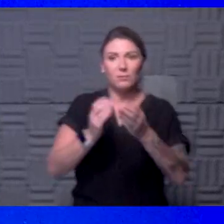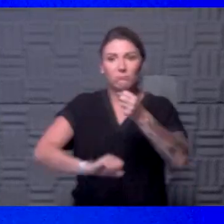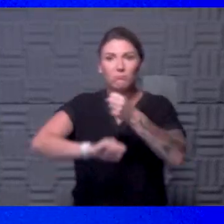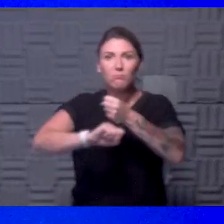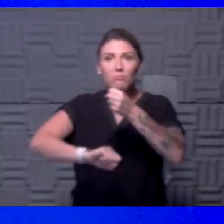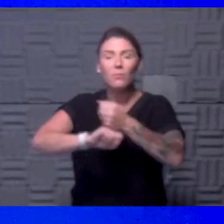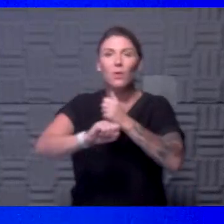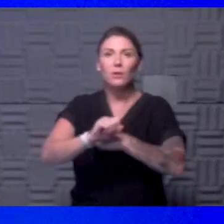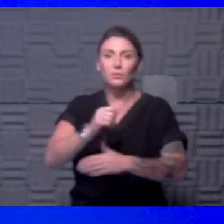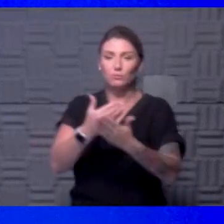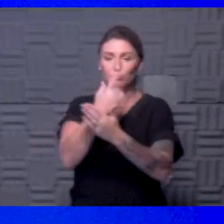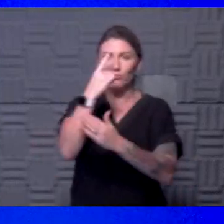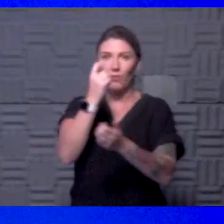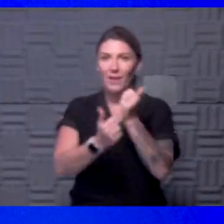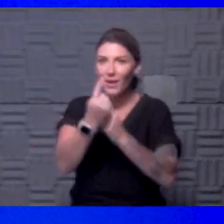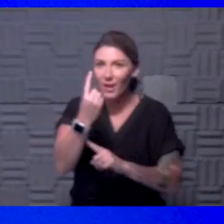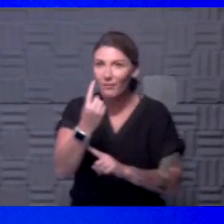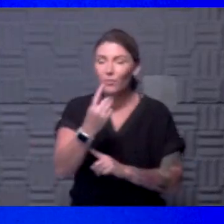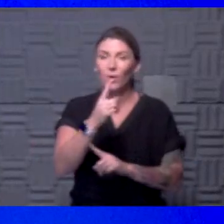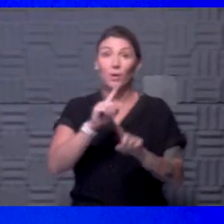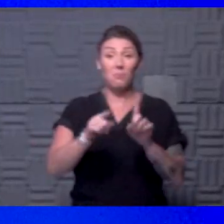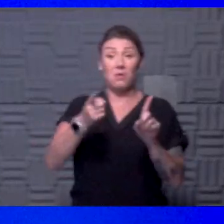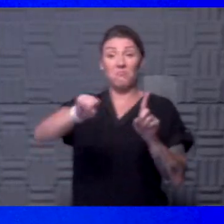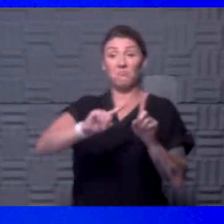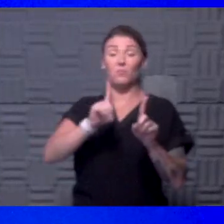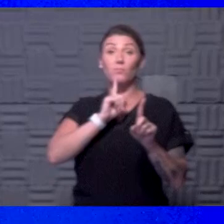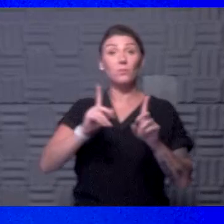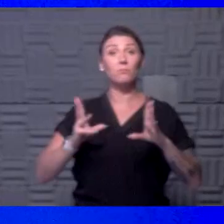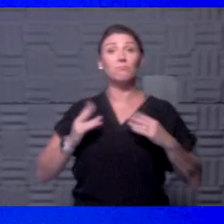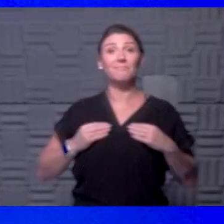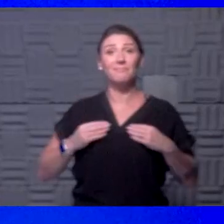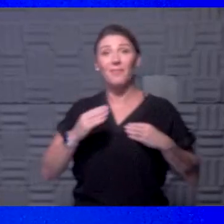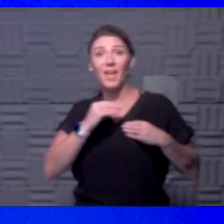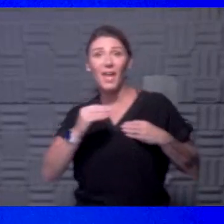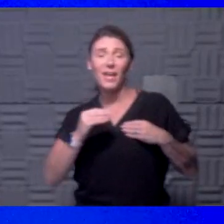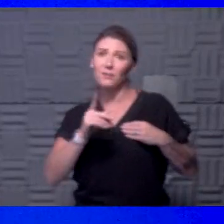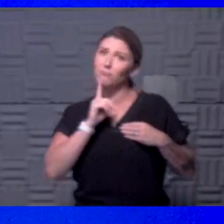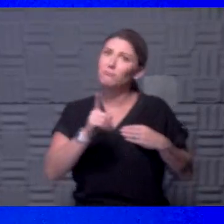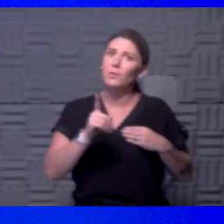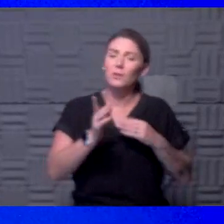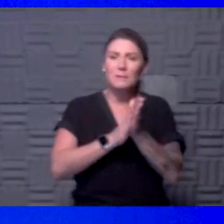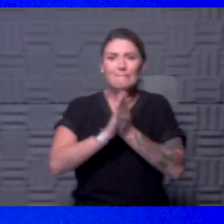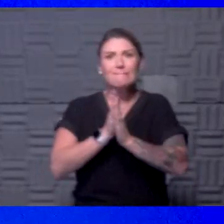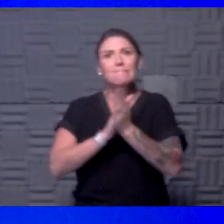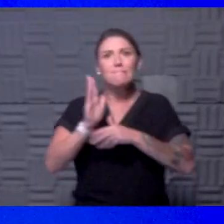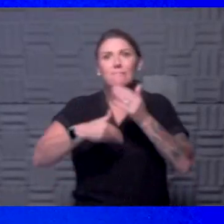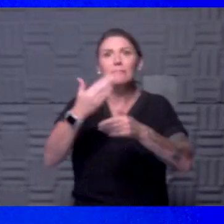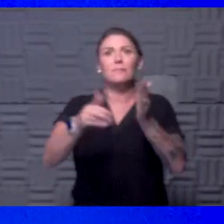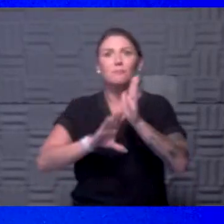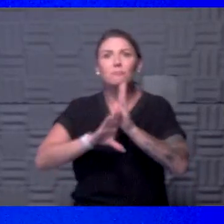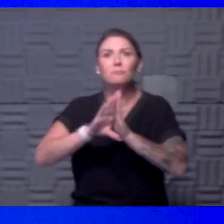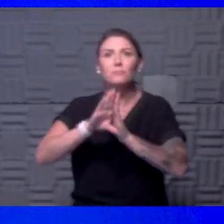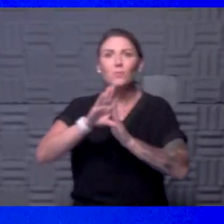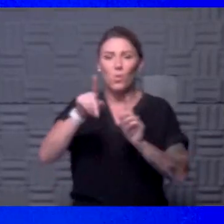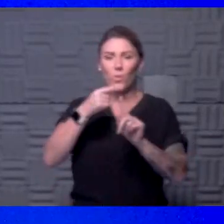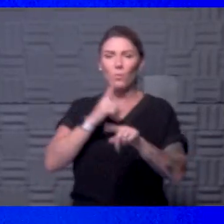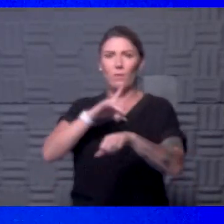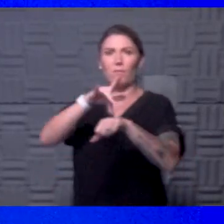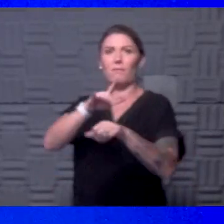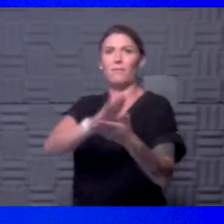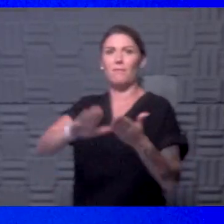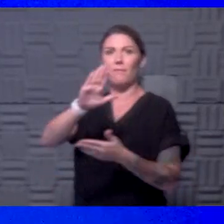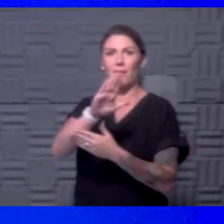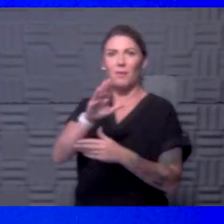new for everybody, but they have really been accepting of it and have really made strides even from the first day we stepped on campus to go monitor, because we are